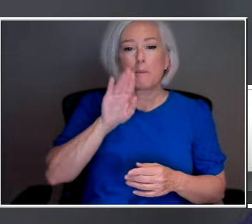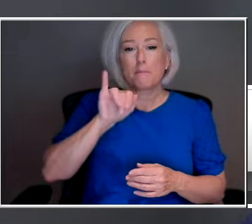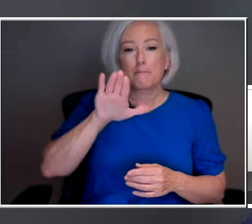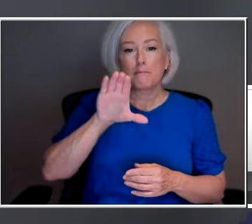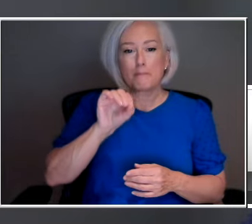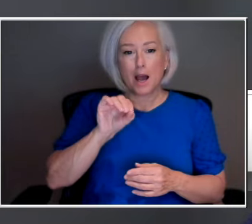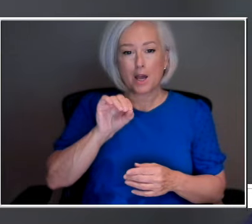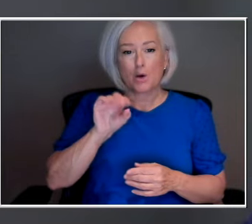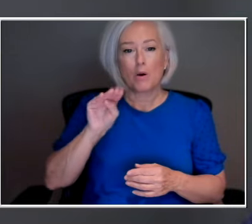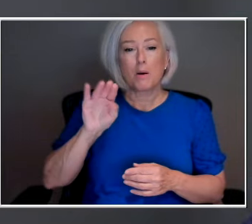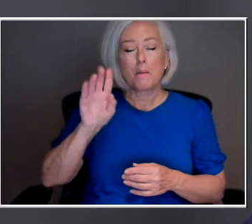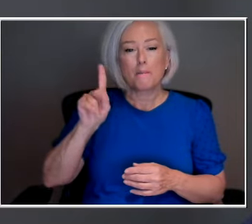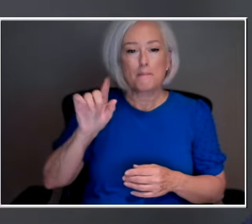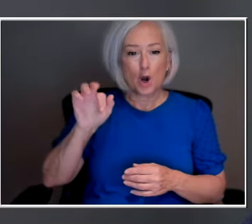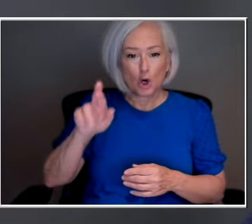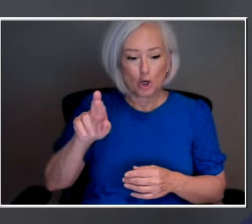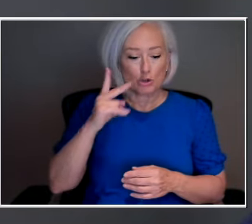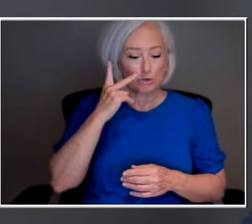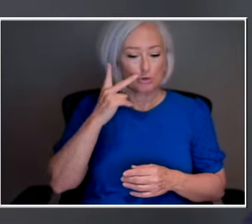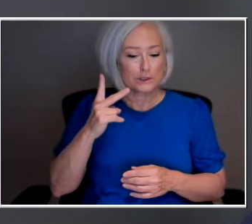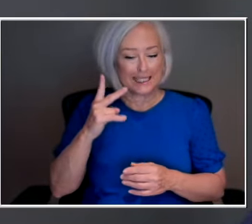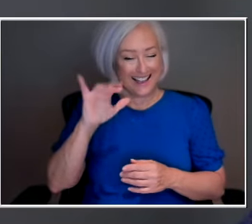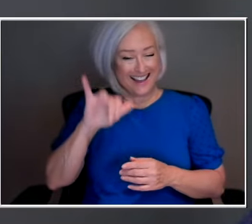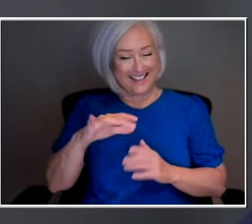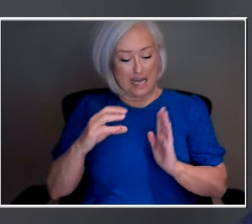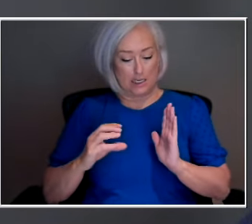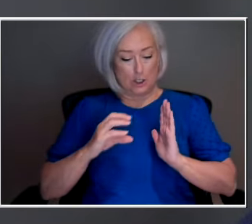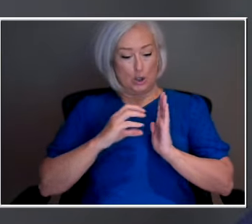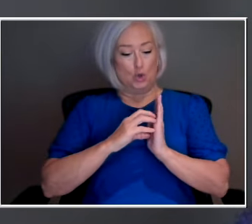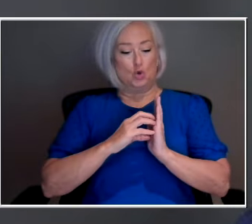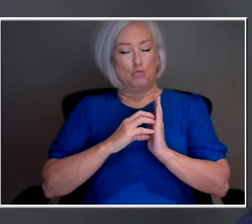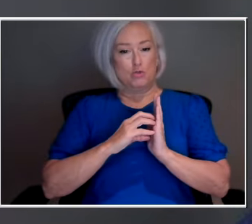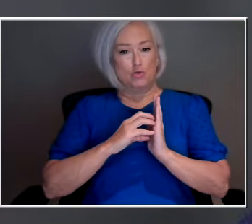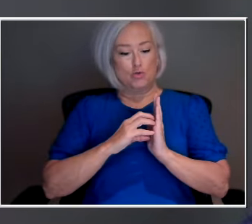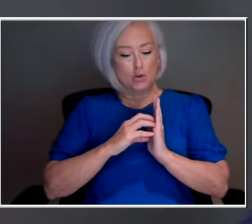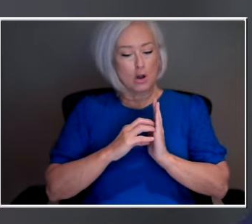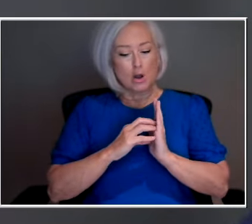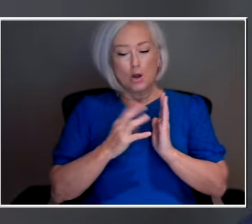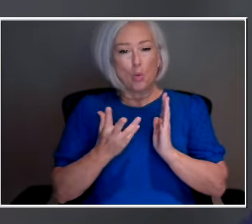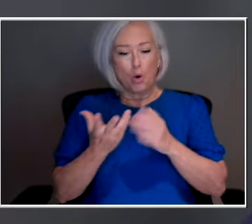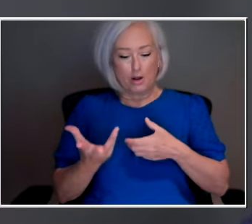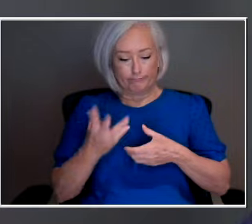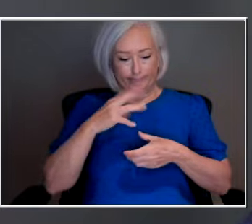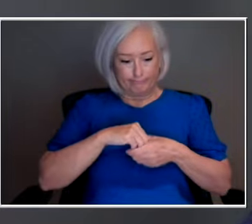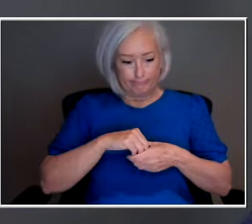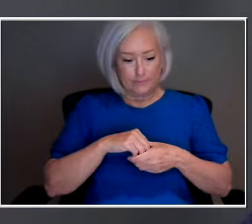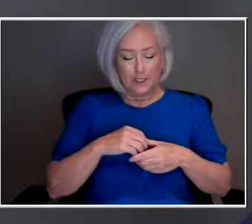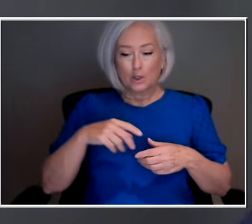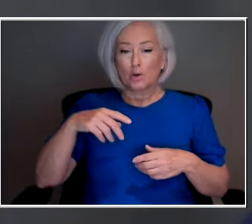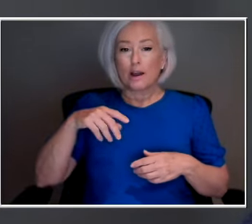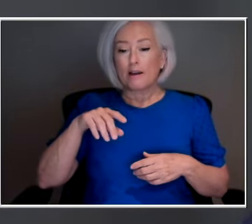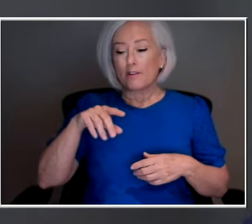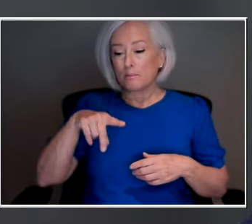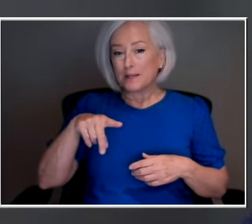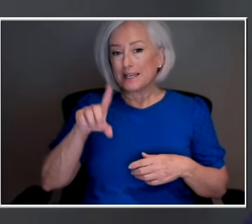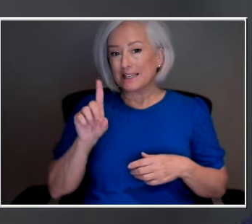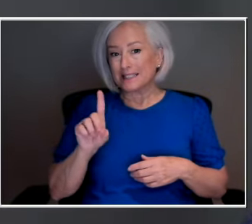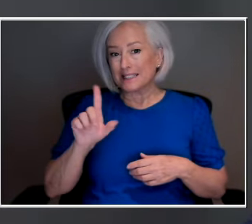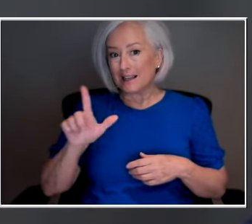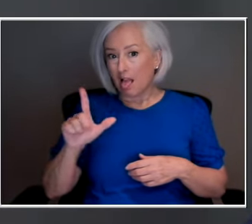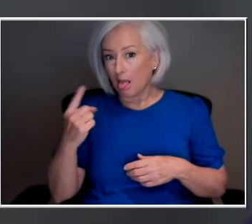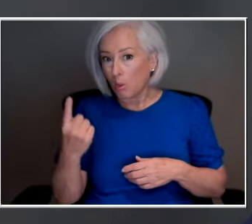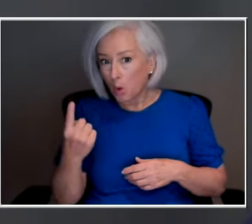molecular and the genetic makeup of the tumor. So some markers like HER2 and PD-L1. So these are